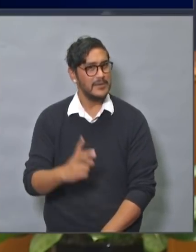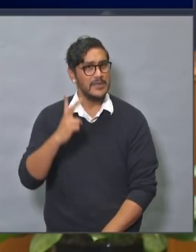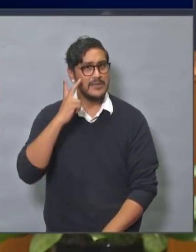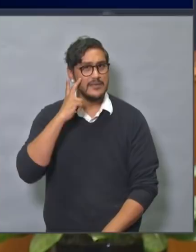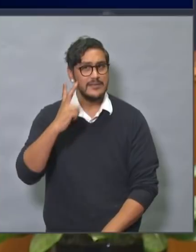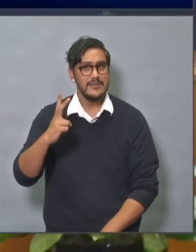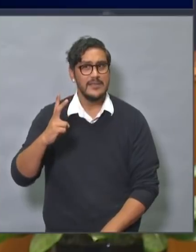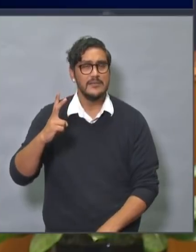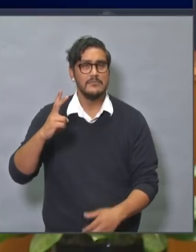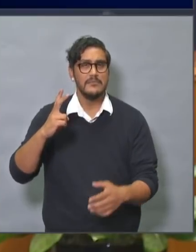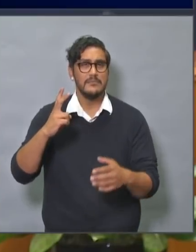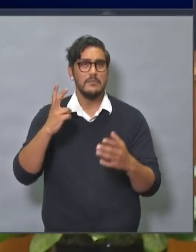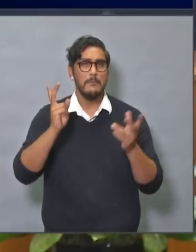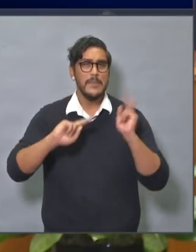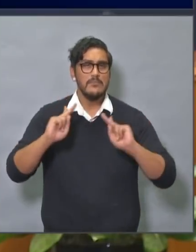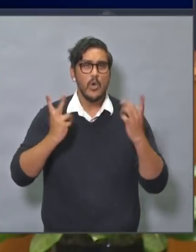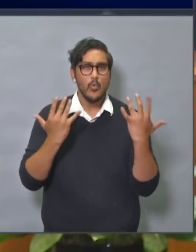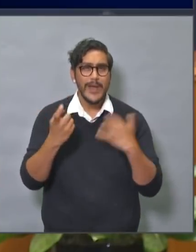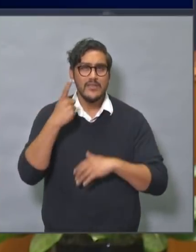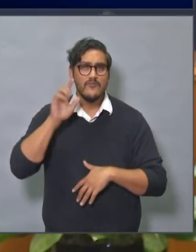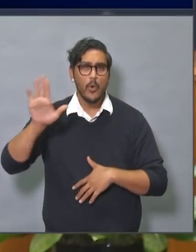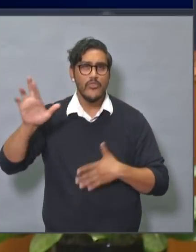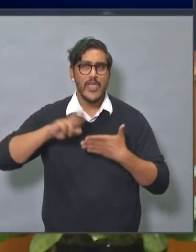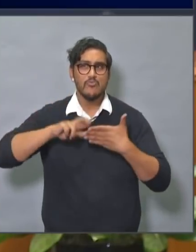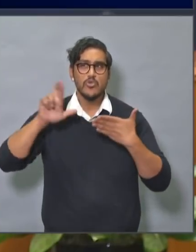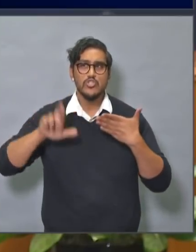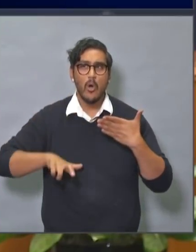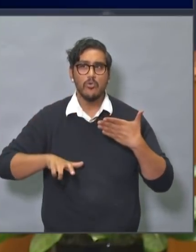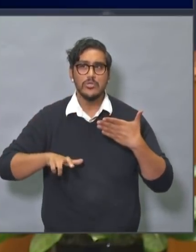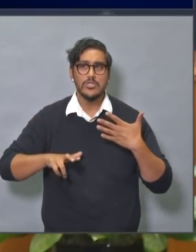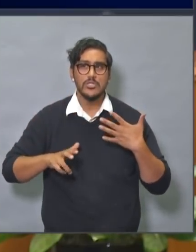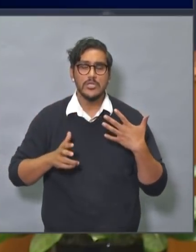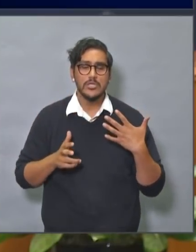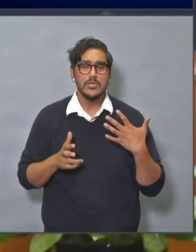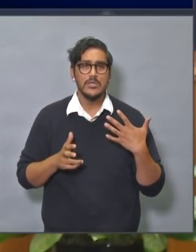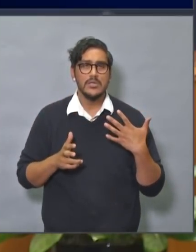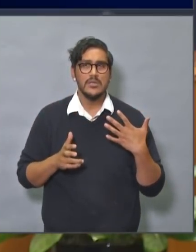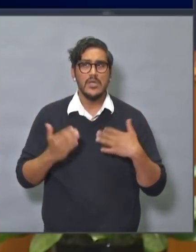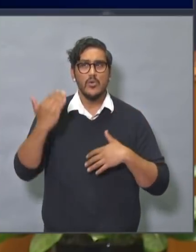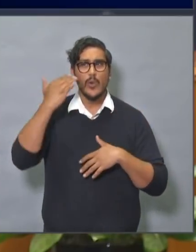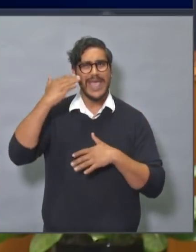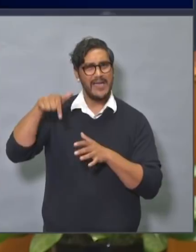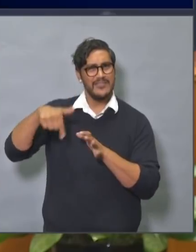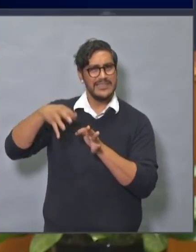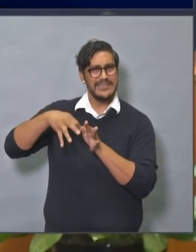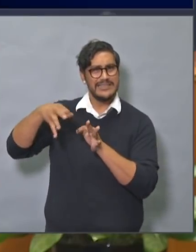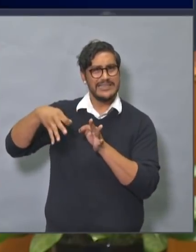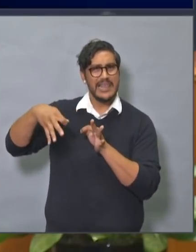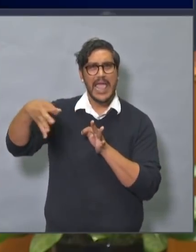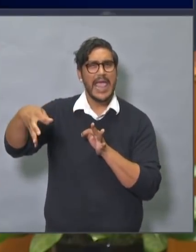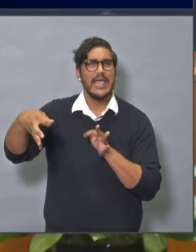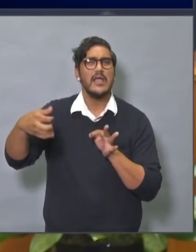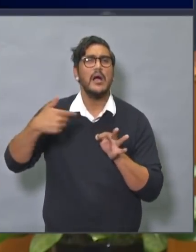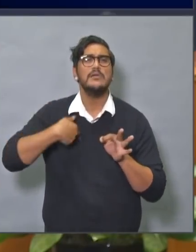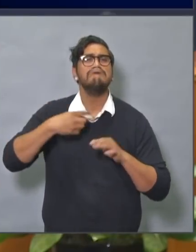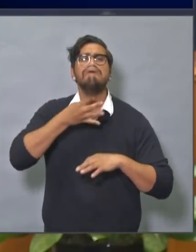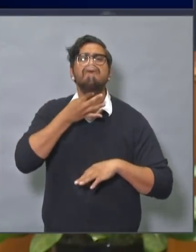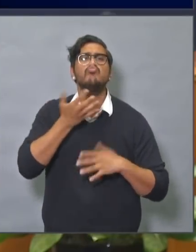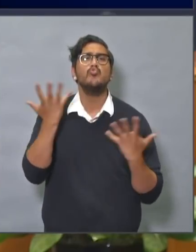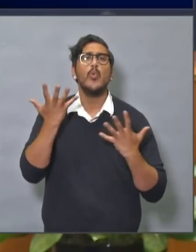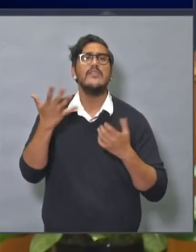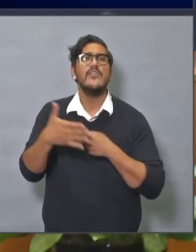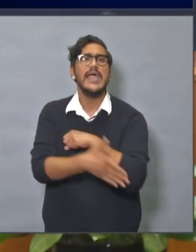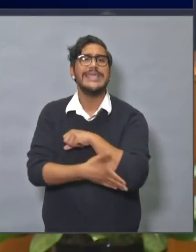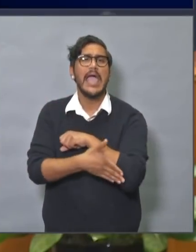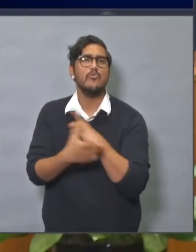waiting for their results. Do we have reasons for these delays, and specifically what's being done at the county level to